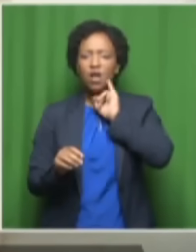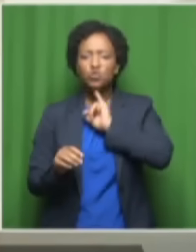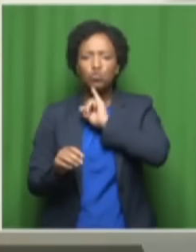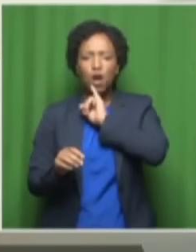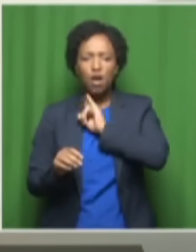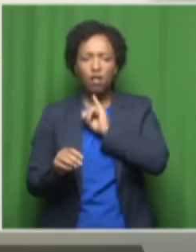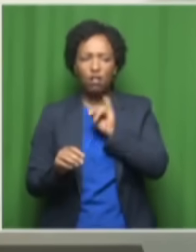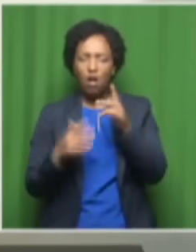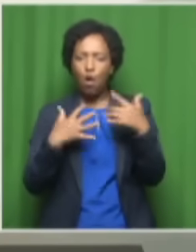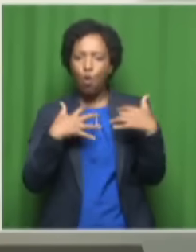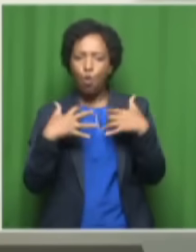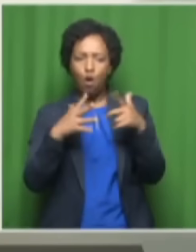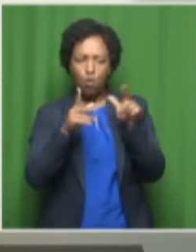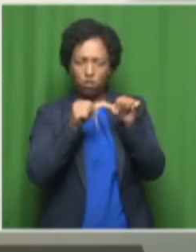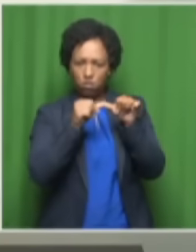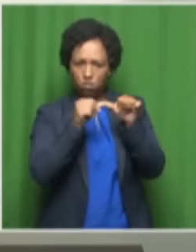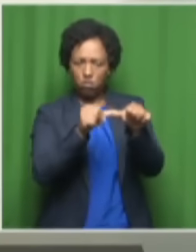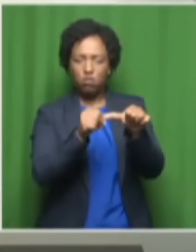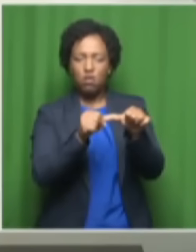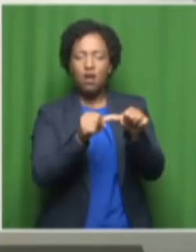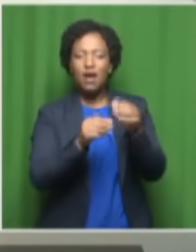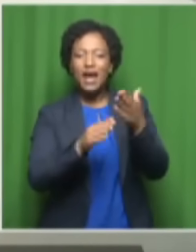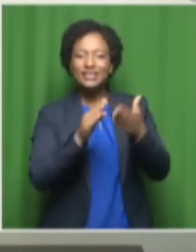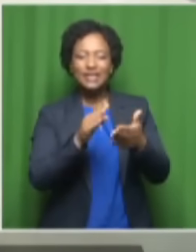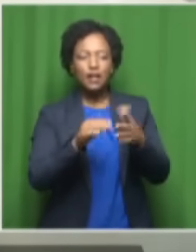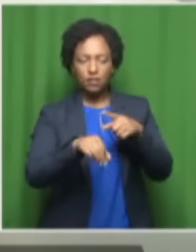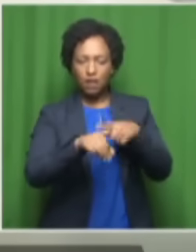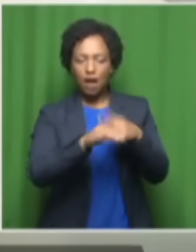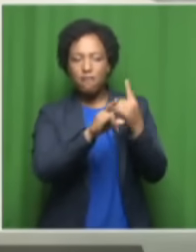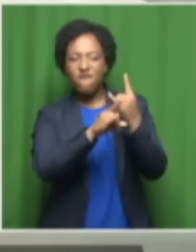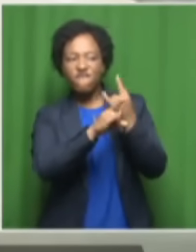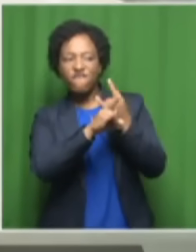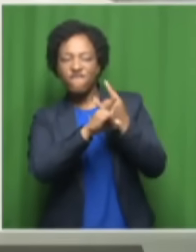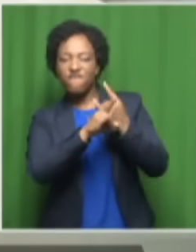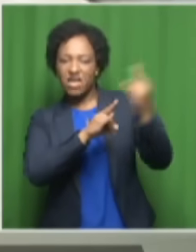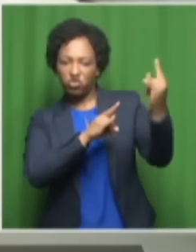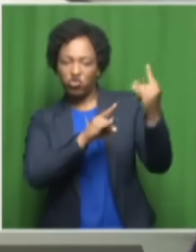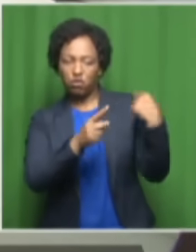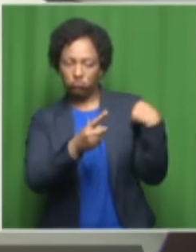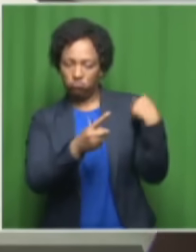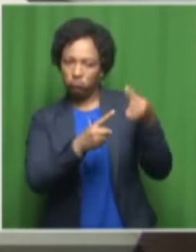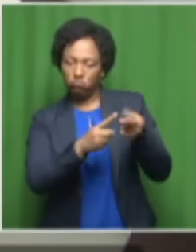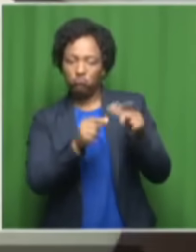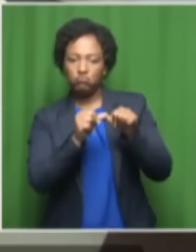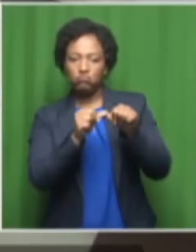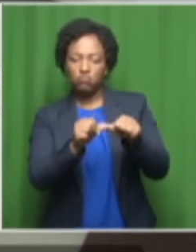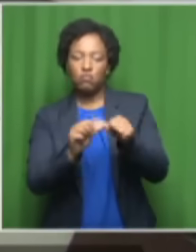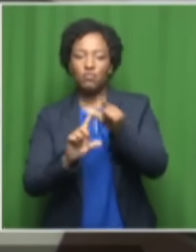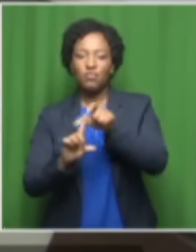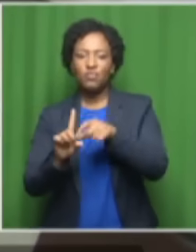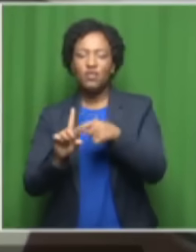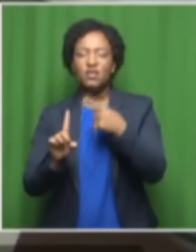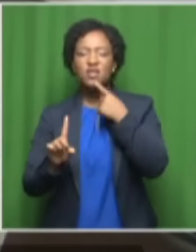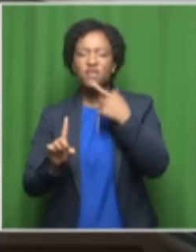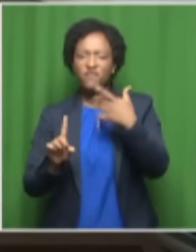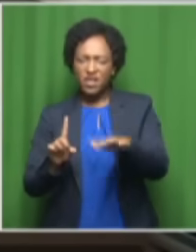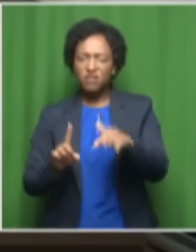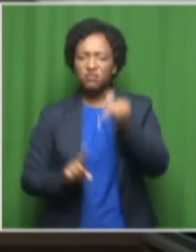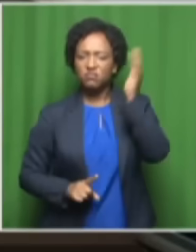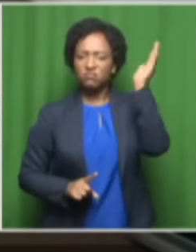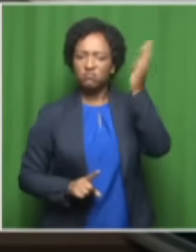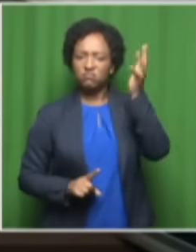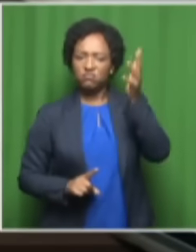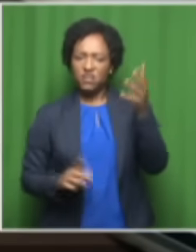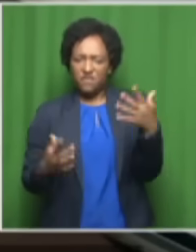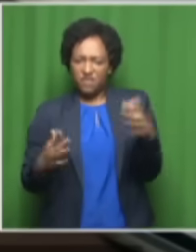Gaza until total victory, marking these 100 days of comments. So he spoke at this press conference saying,